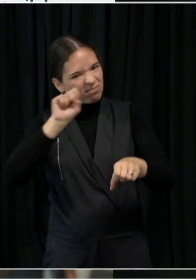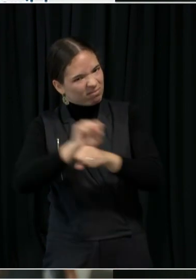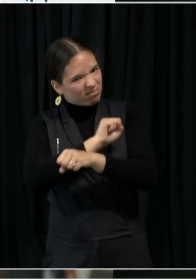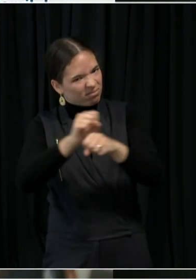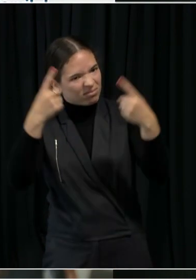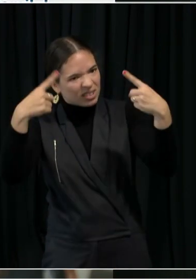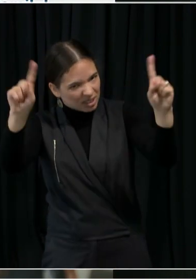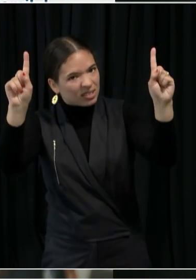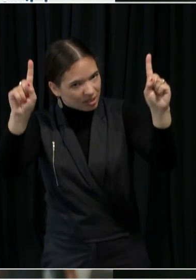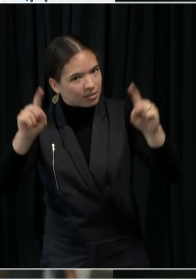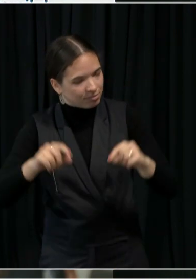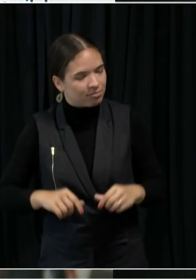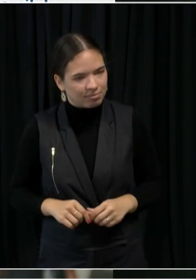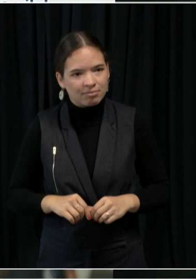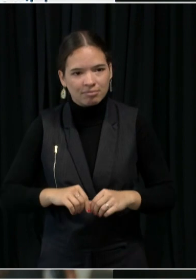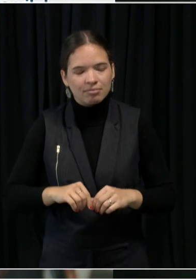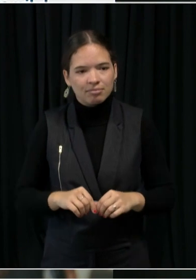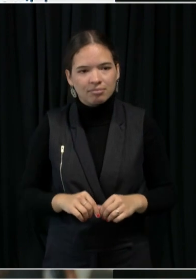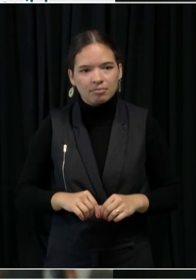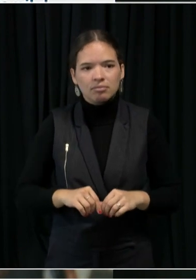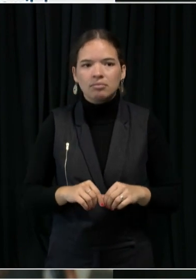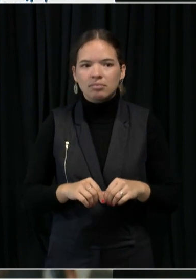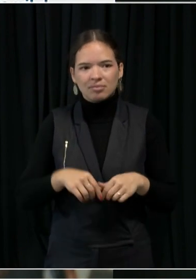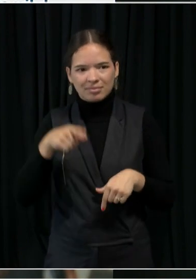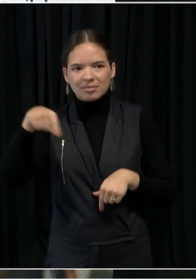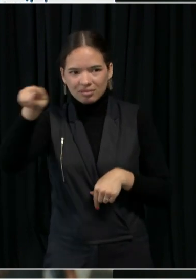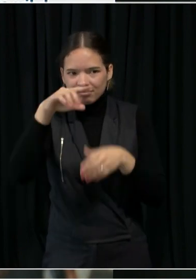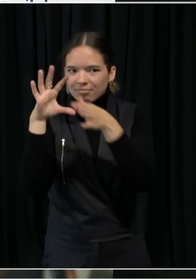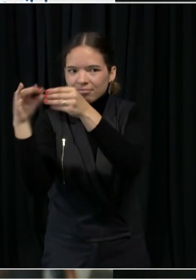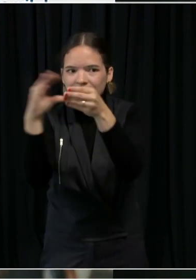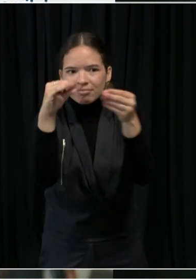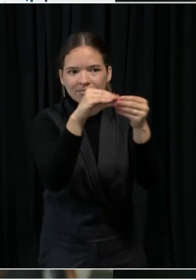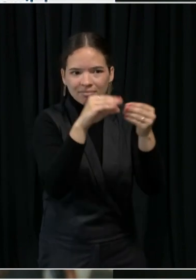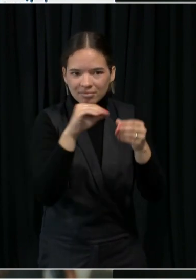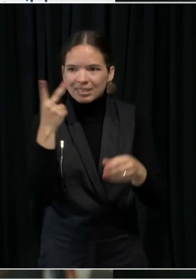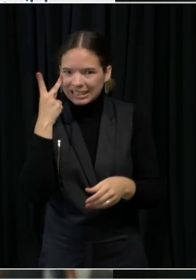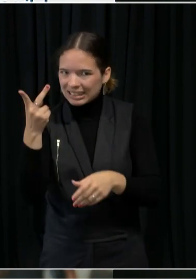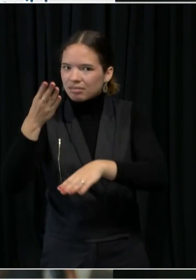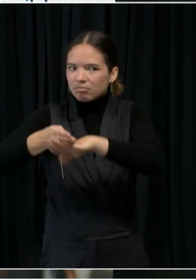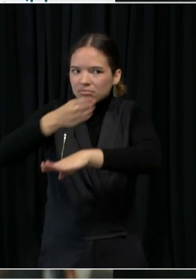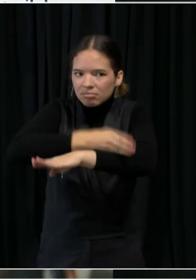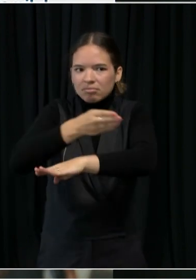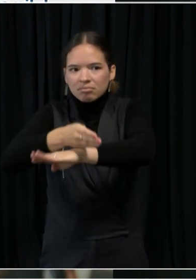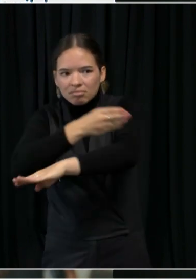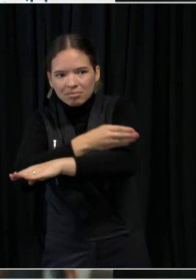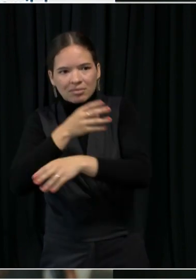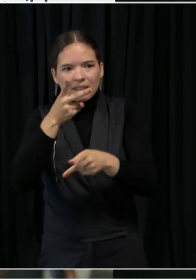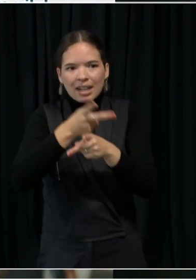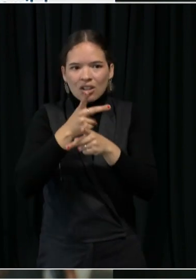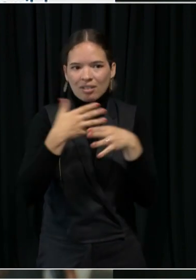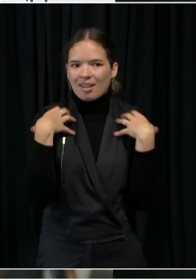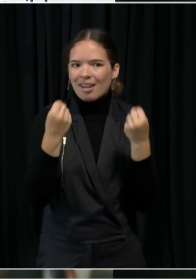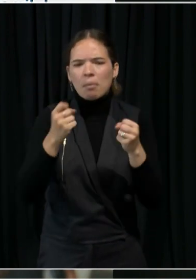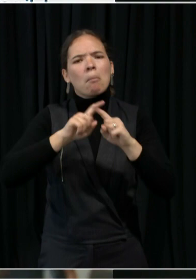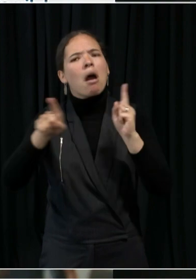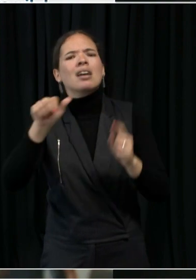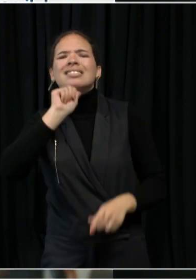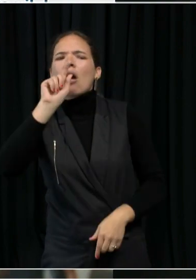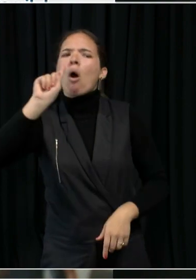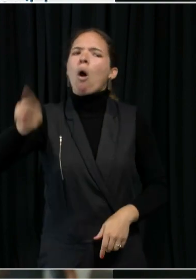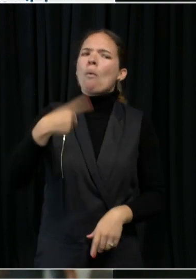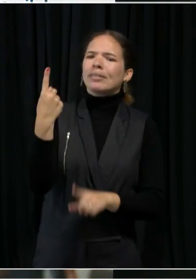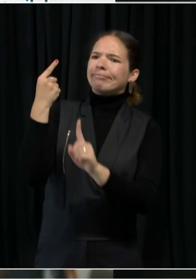say before that improving healthcare is not just about building a hospital, but about building a system of